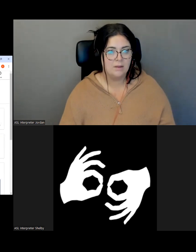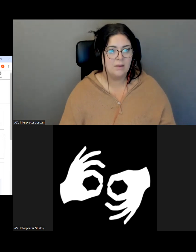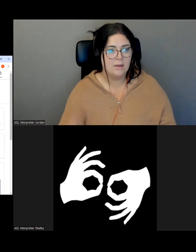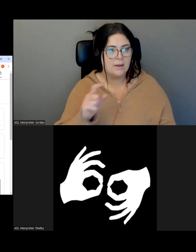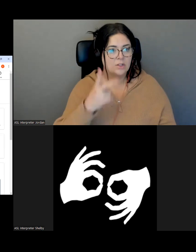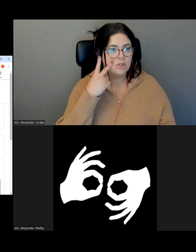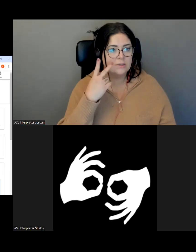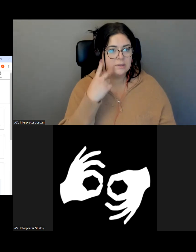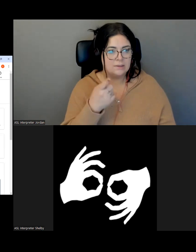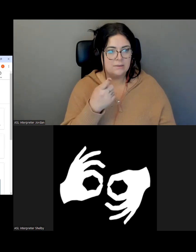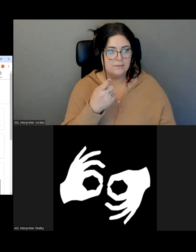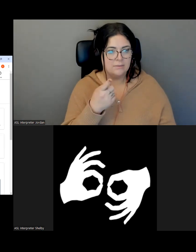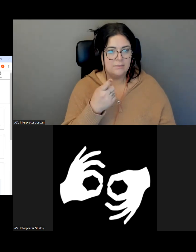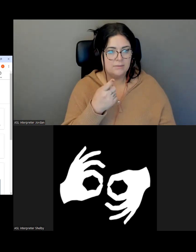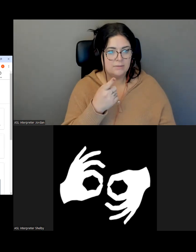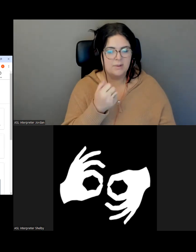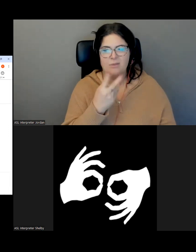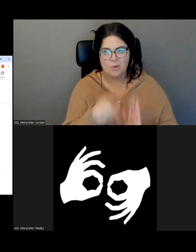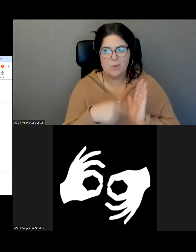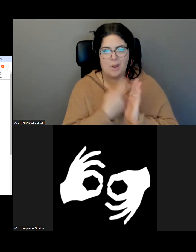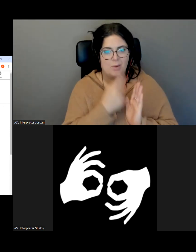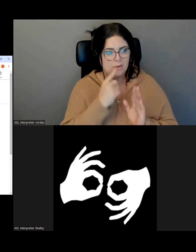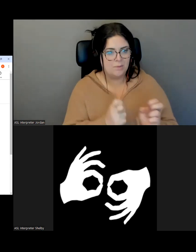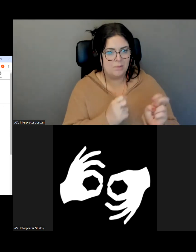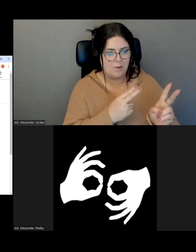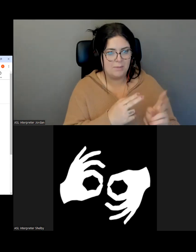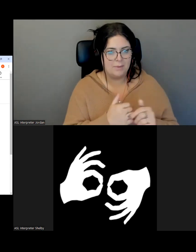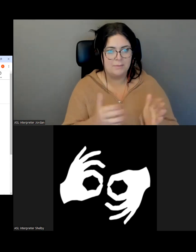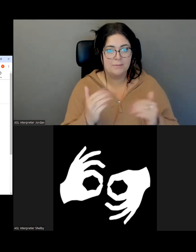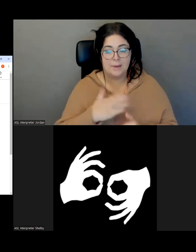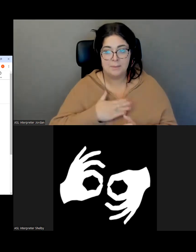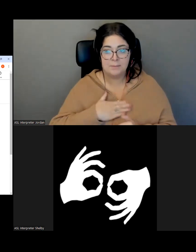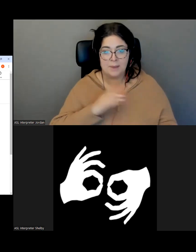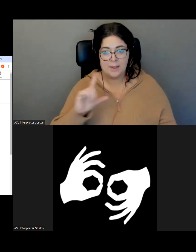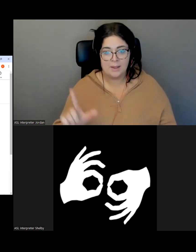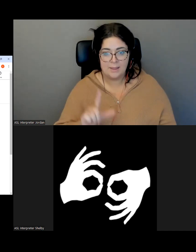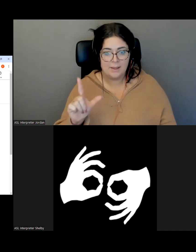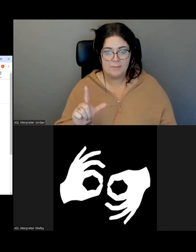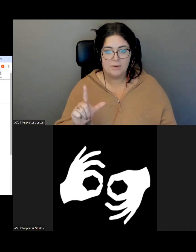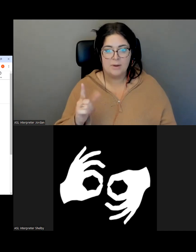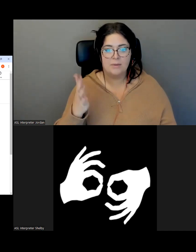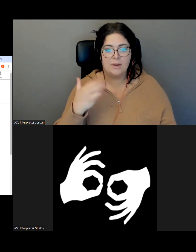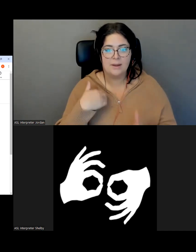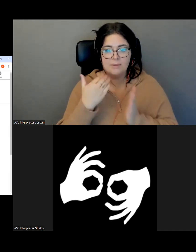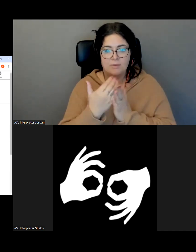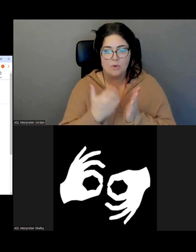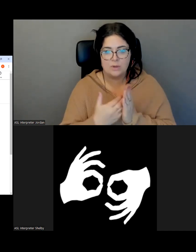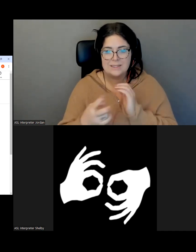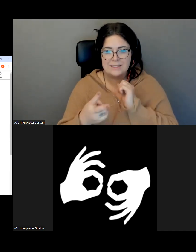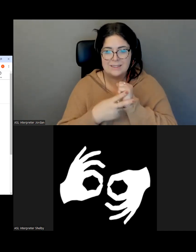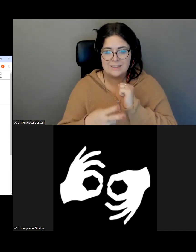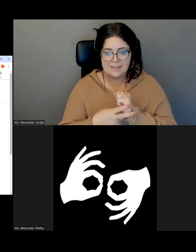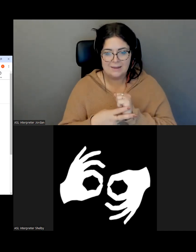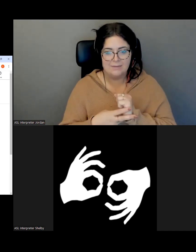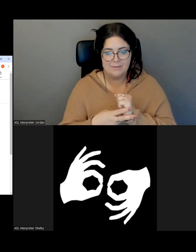whenever I come to here. I can also go to my library. So this is where I have like courses and learning paths saved for